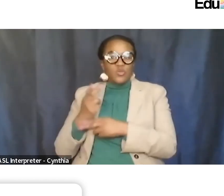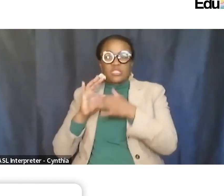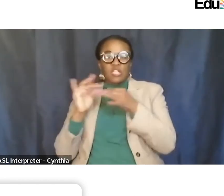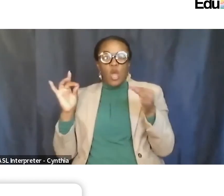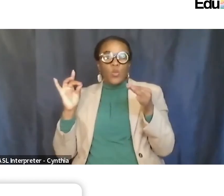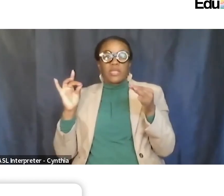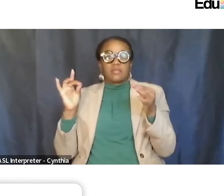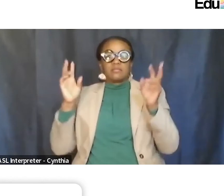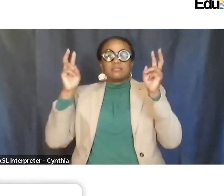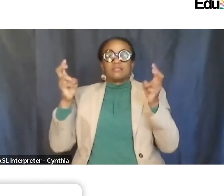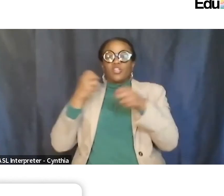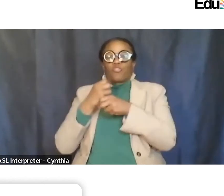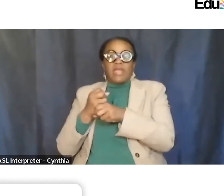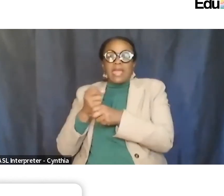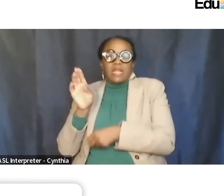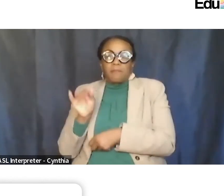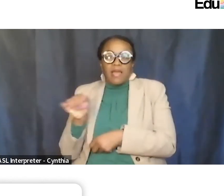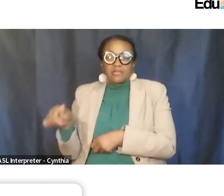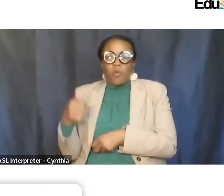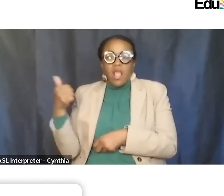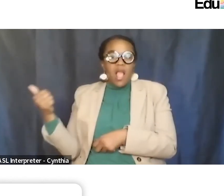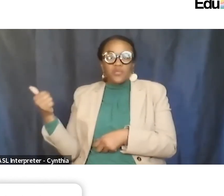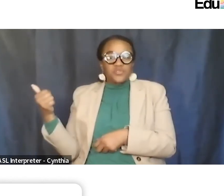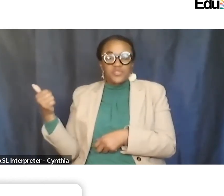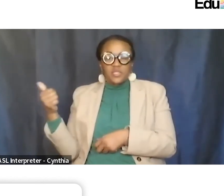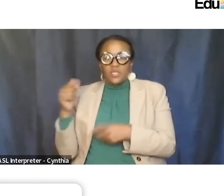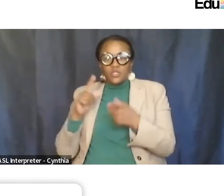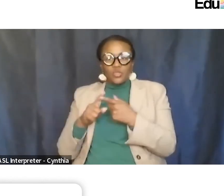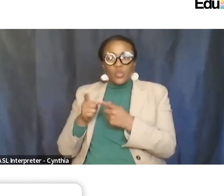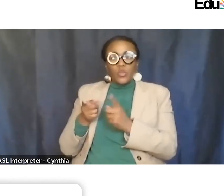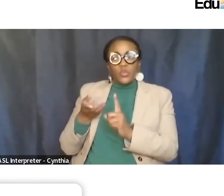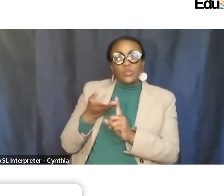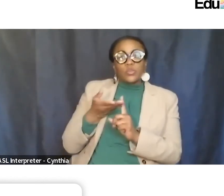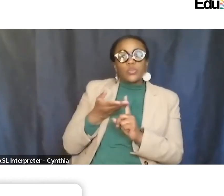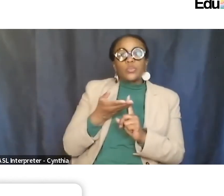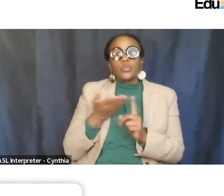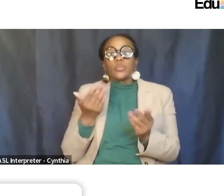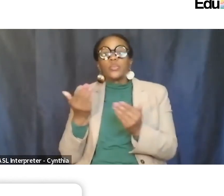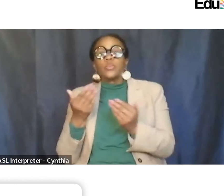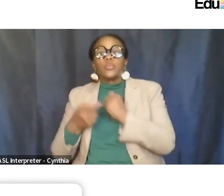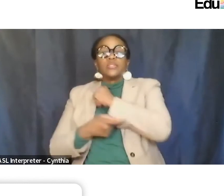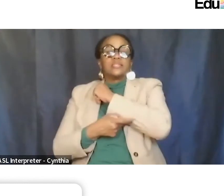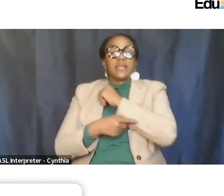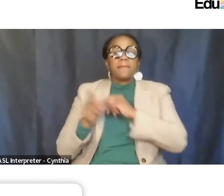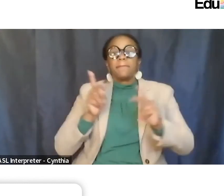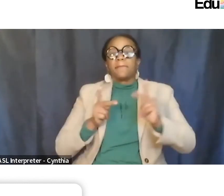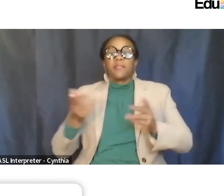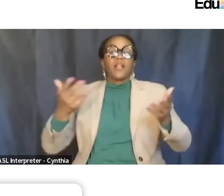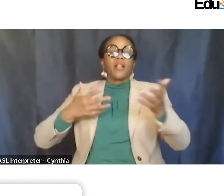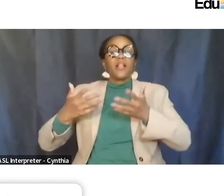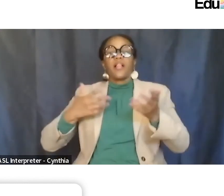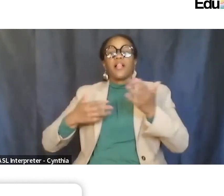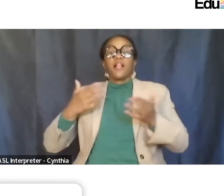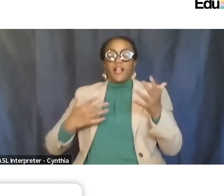all of that was created by somebody else to entice more separation. And everything that Cambridge